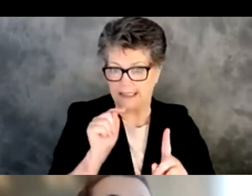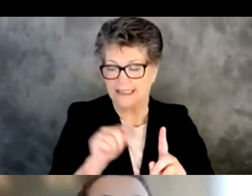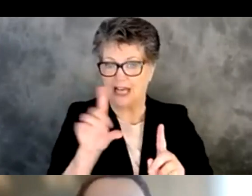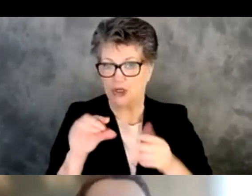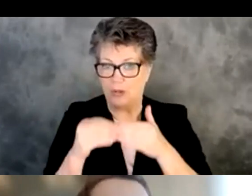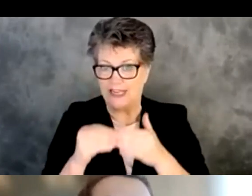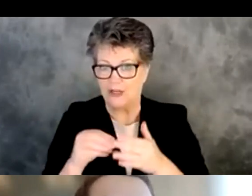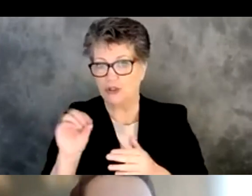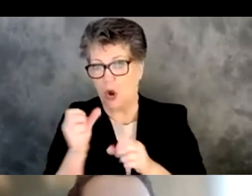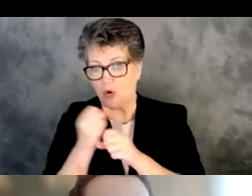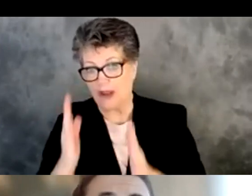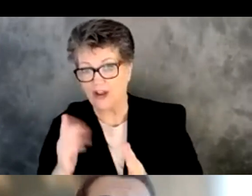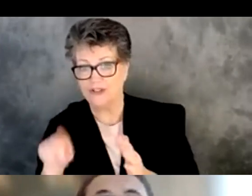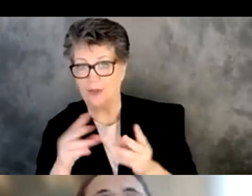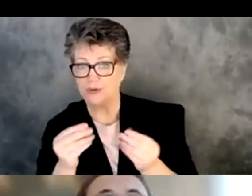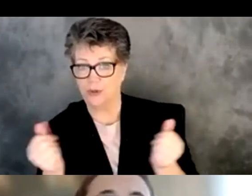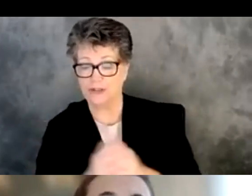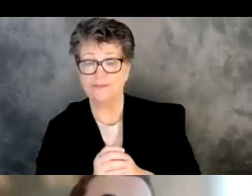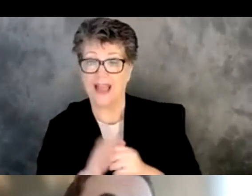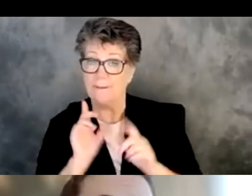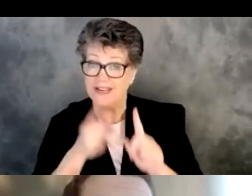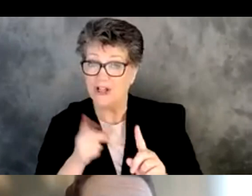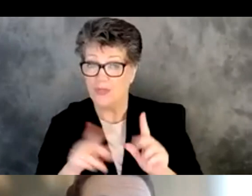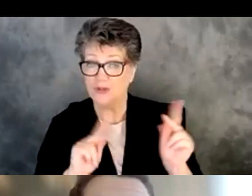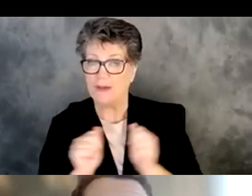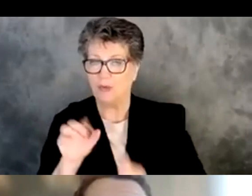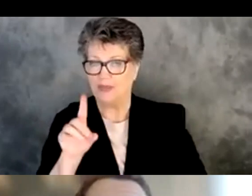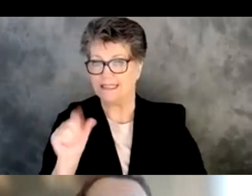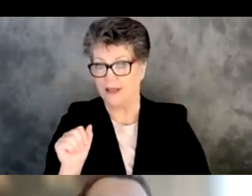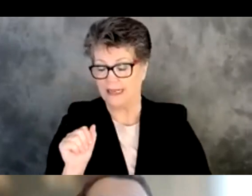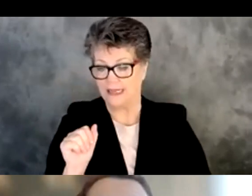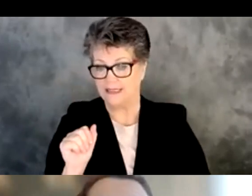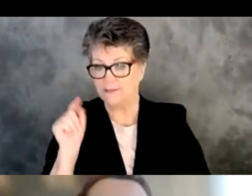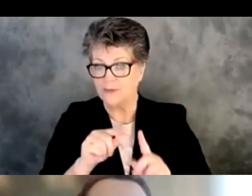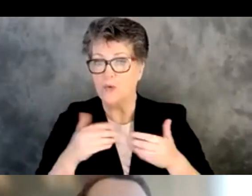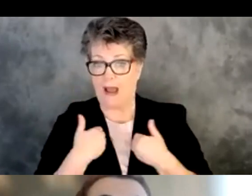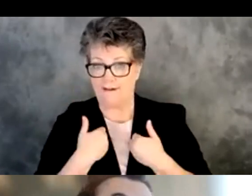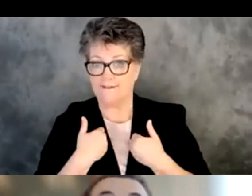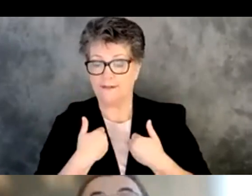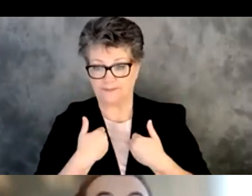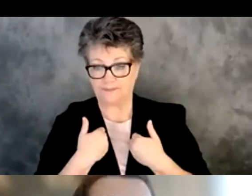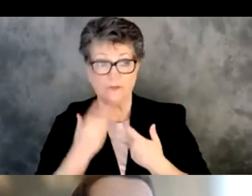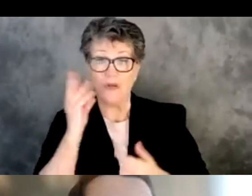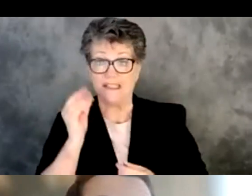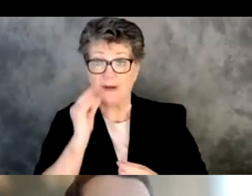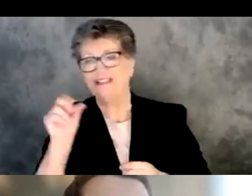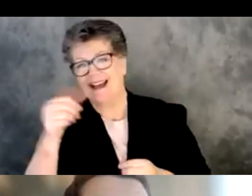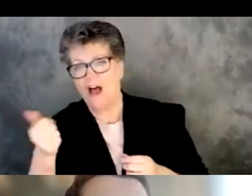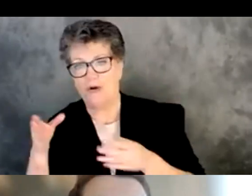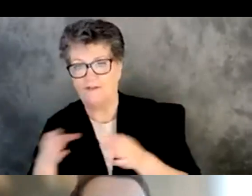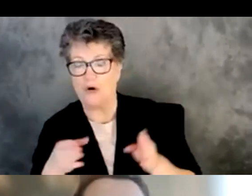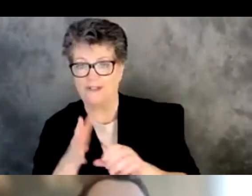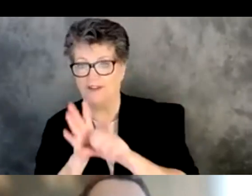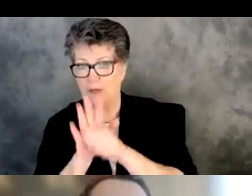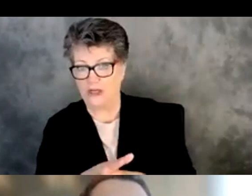co-leaders, co-creators of these solutions, and particularly those with disabilities who experience other forms of